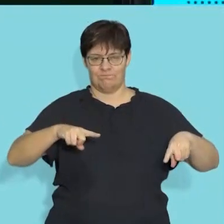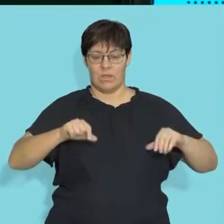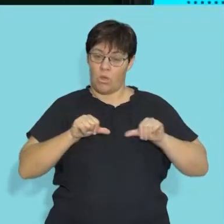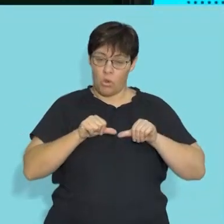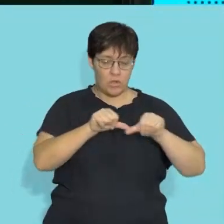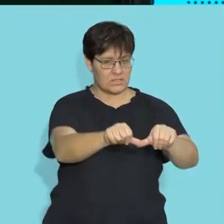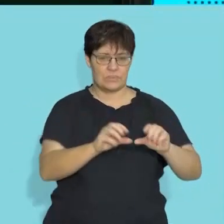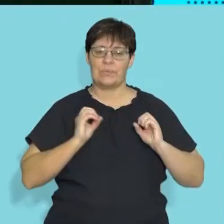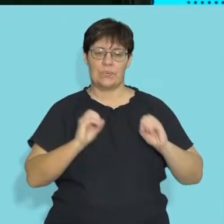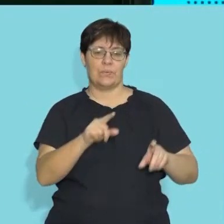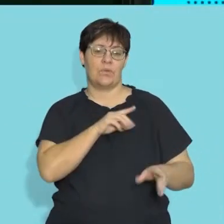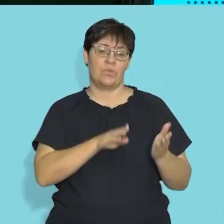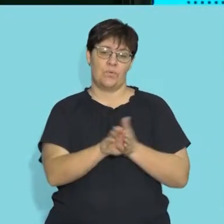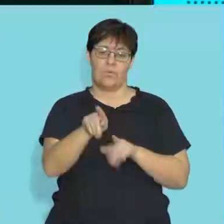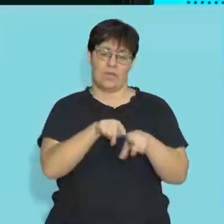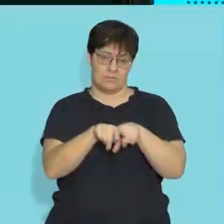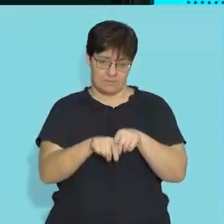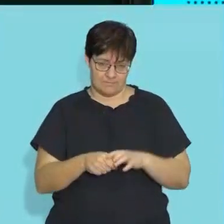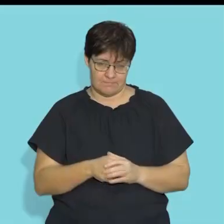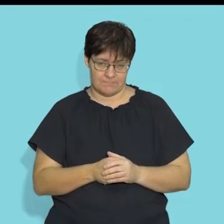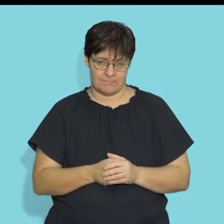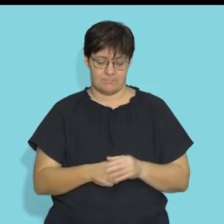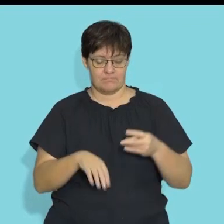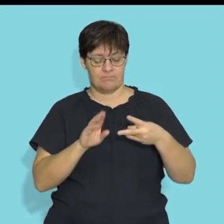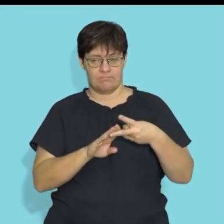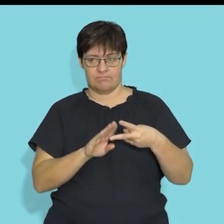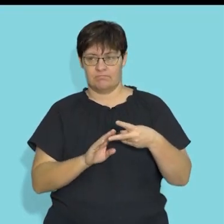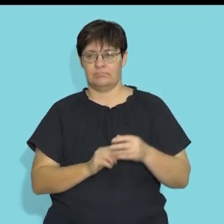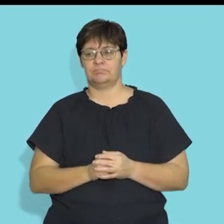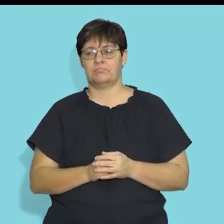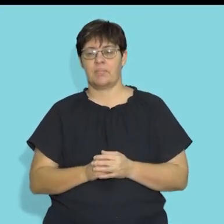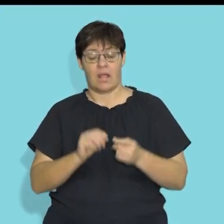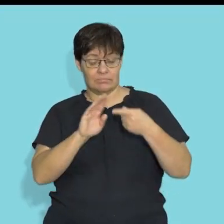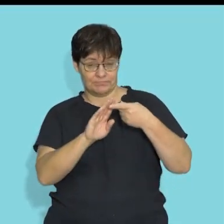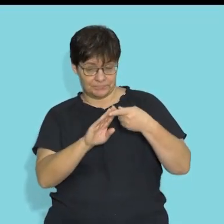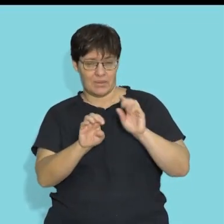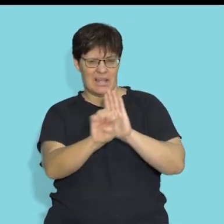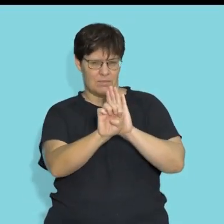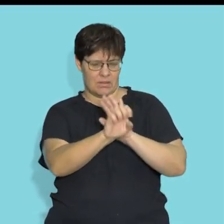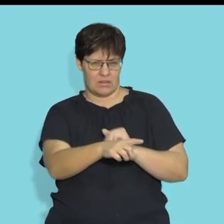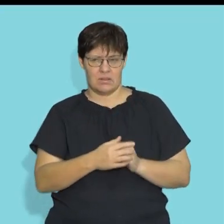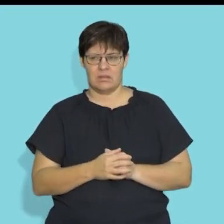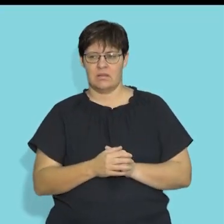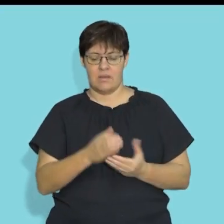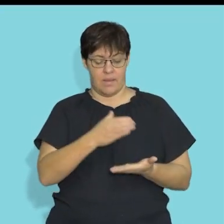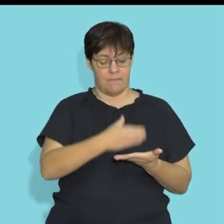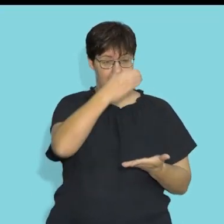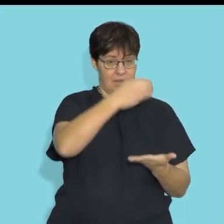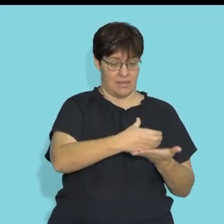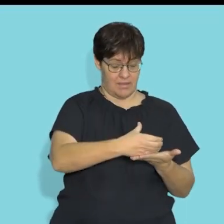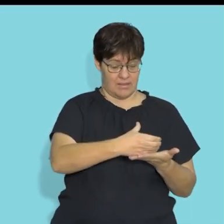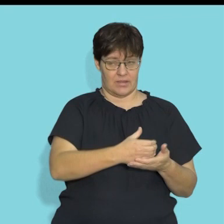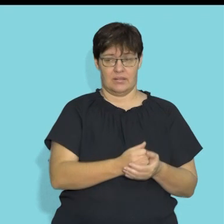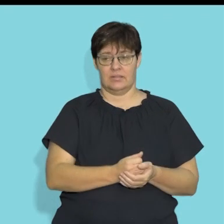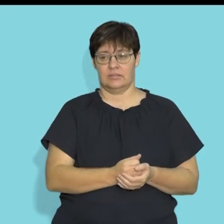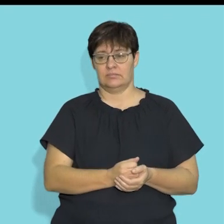not kept constant during the experiment. If we look at an example, if this is a beaker